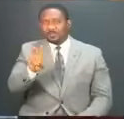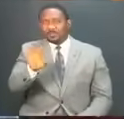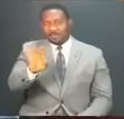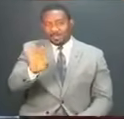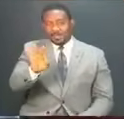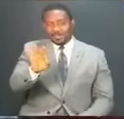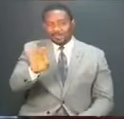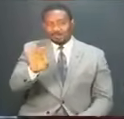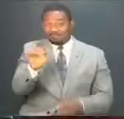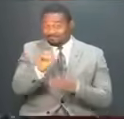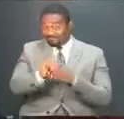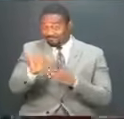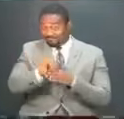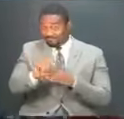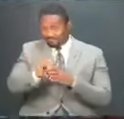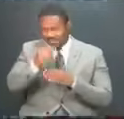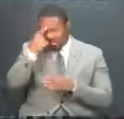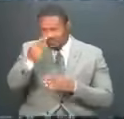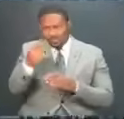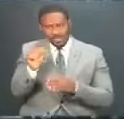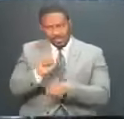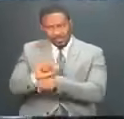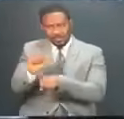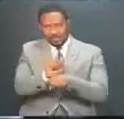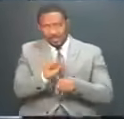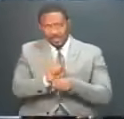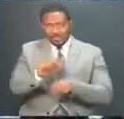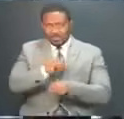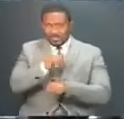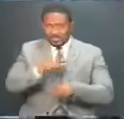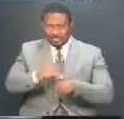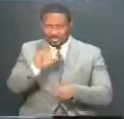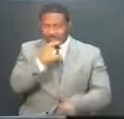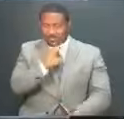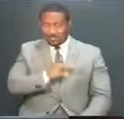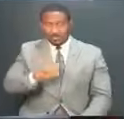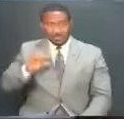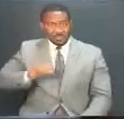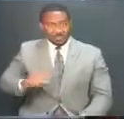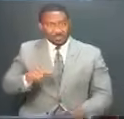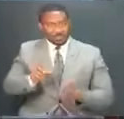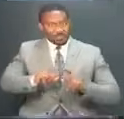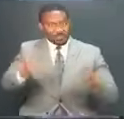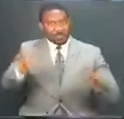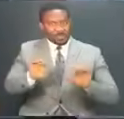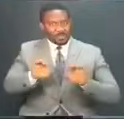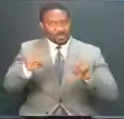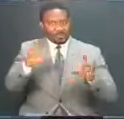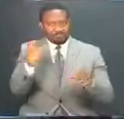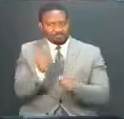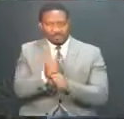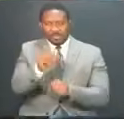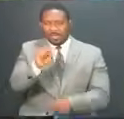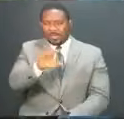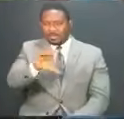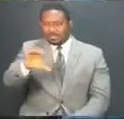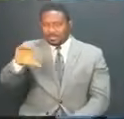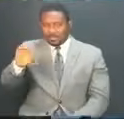144,580,479 Ghana cedis for the services of the National Commission for Civic Education for the year ending 31st